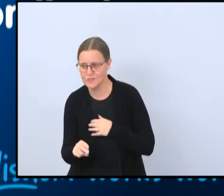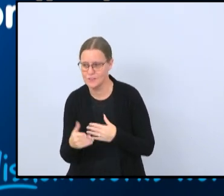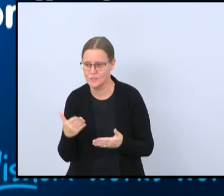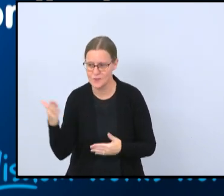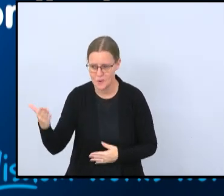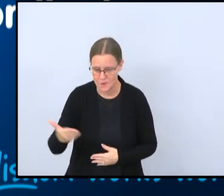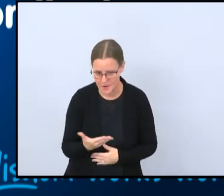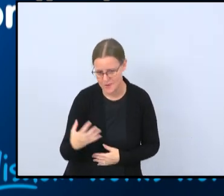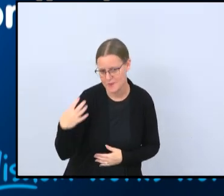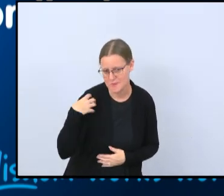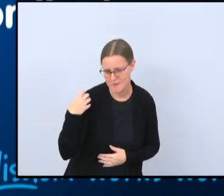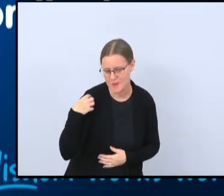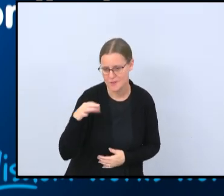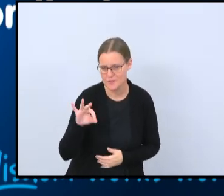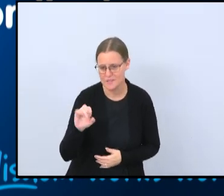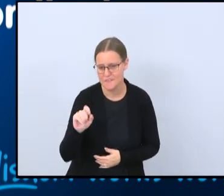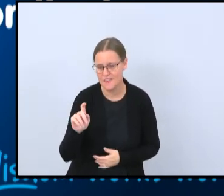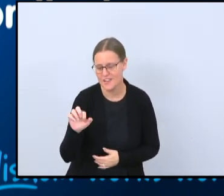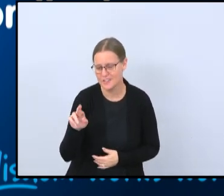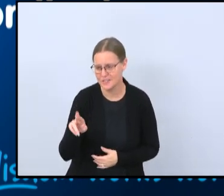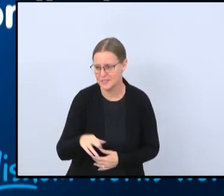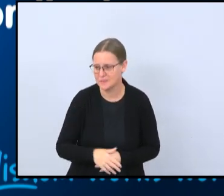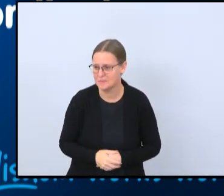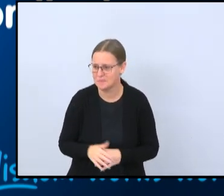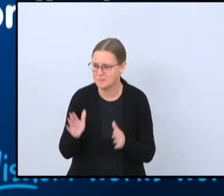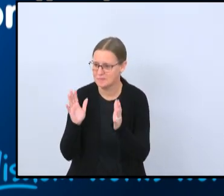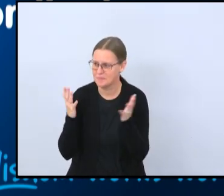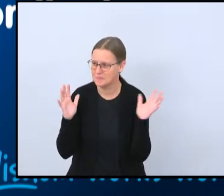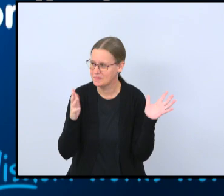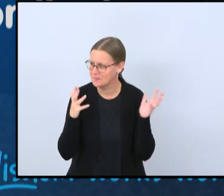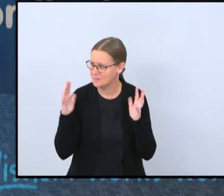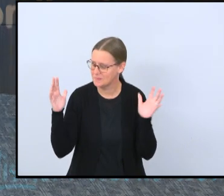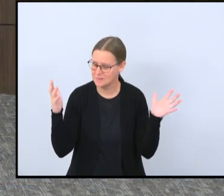Mr. Foster, Coach Foster, to the podium.